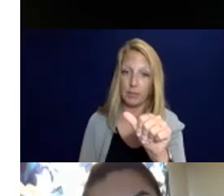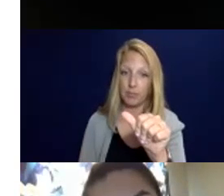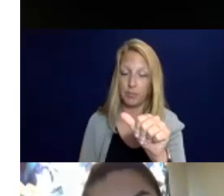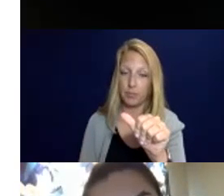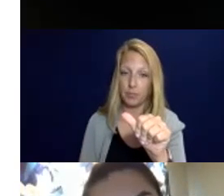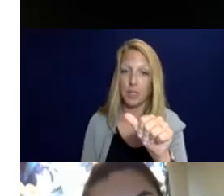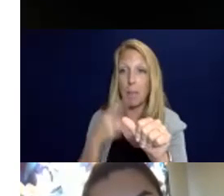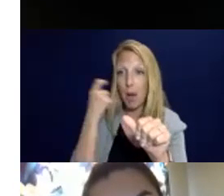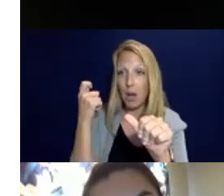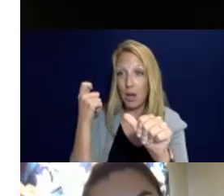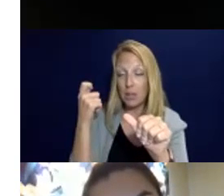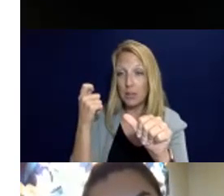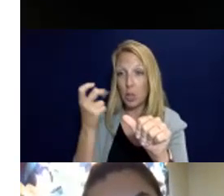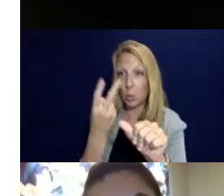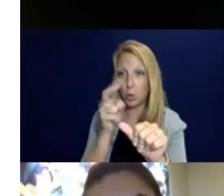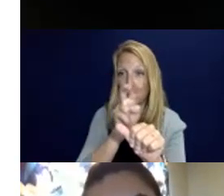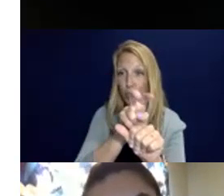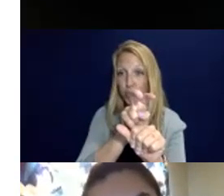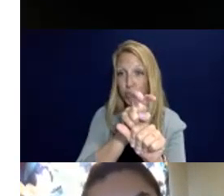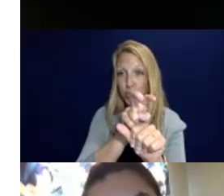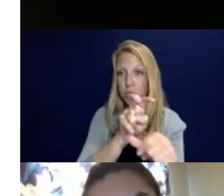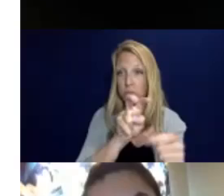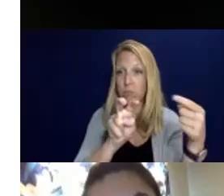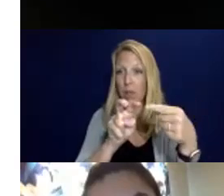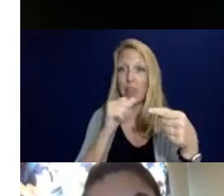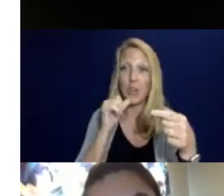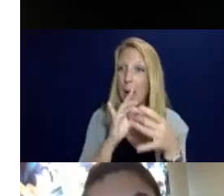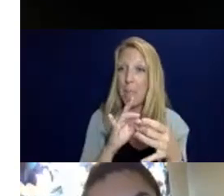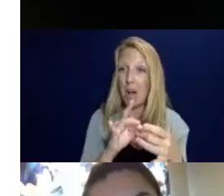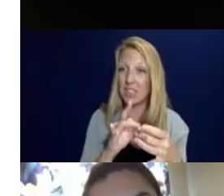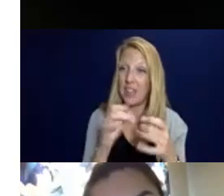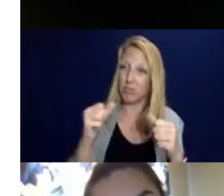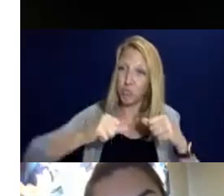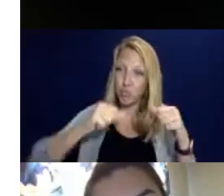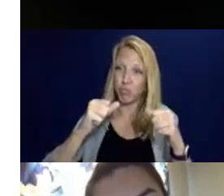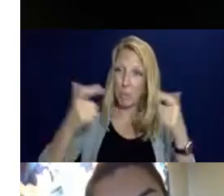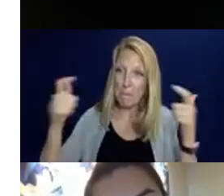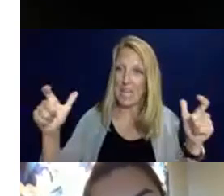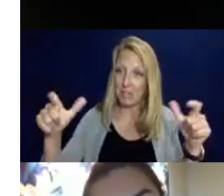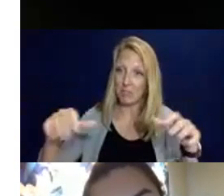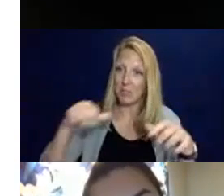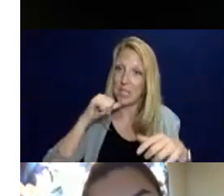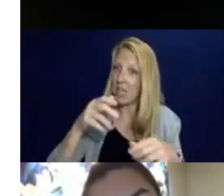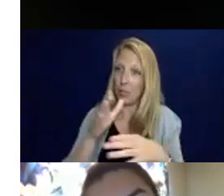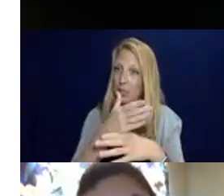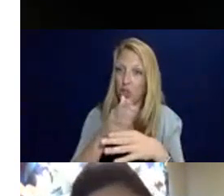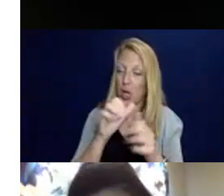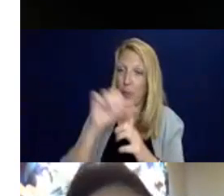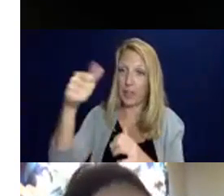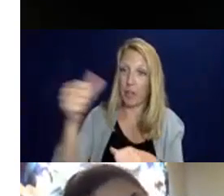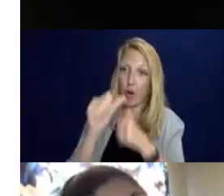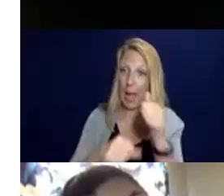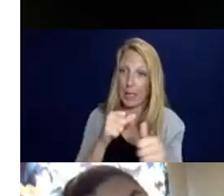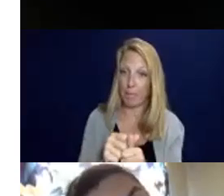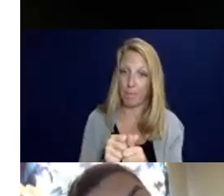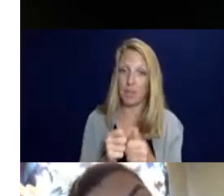those lone pair are not bonded, they take up a lot of space. They're not being shared with another atom. The result